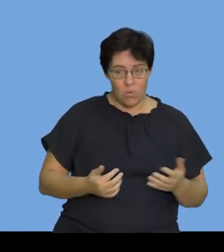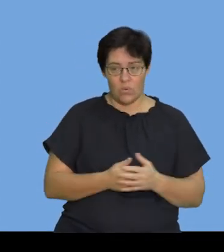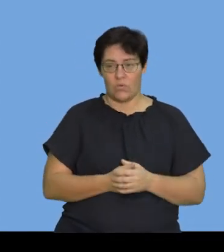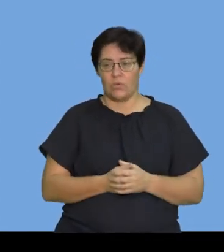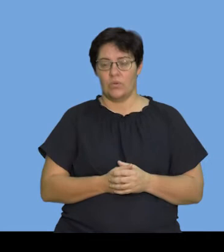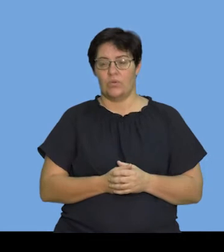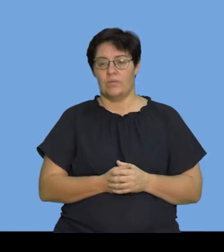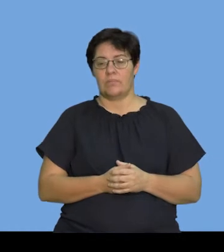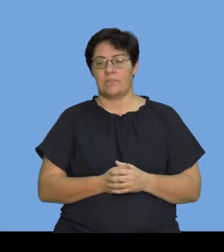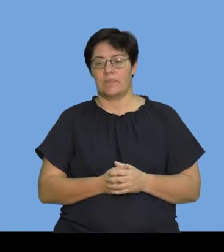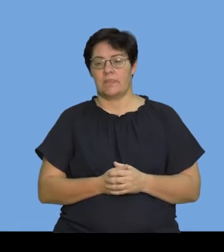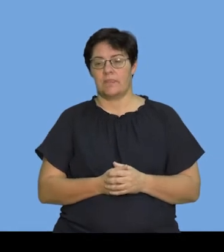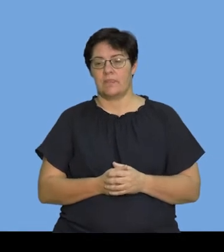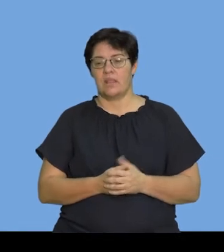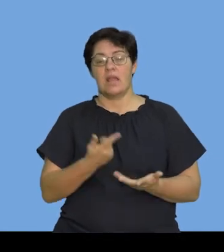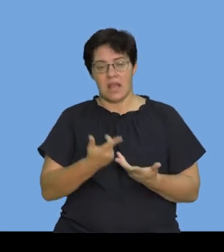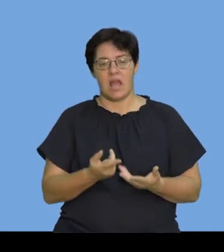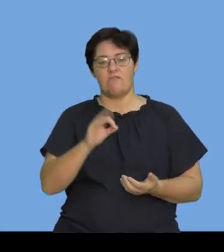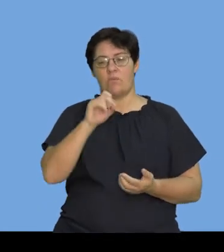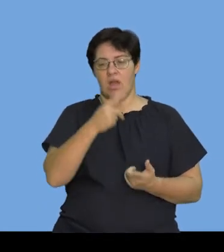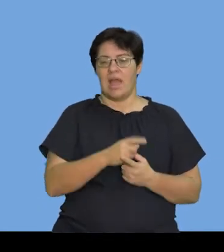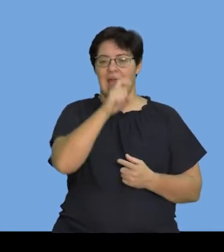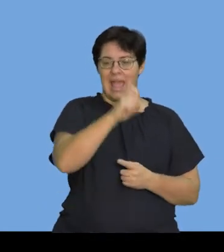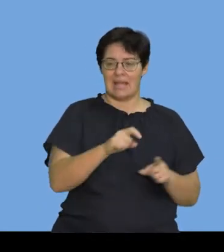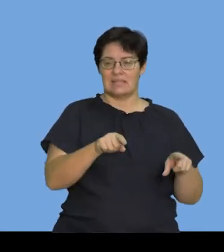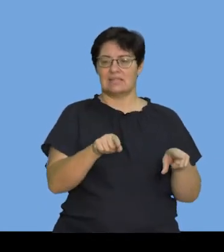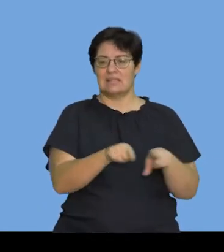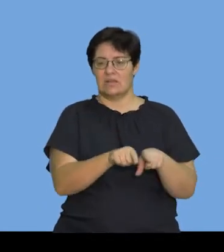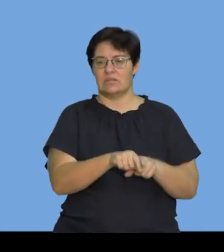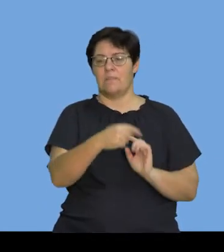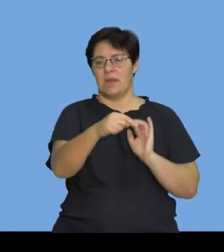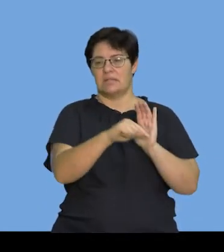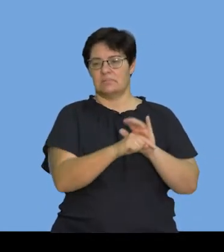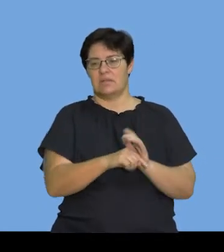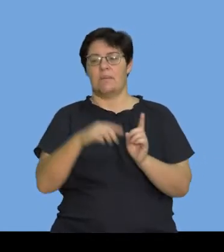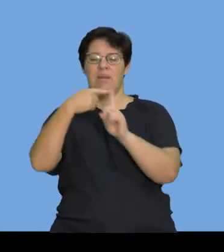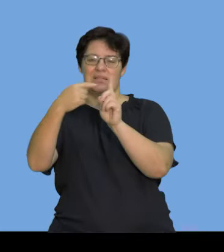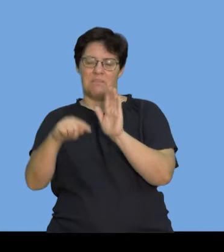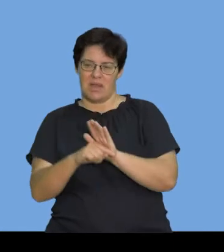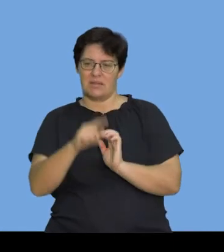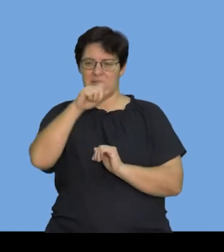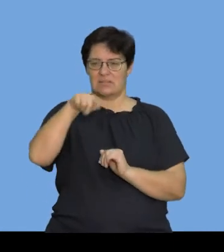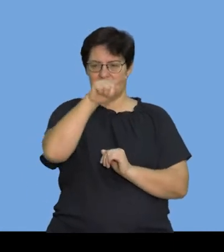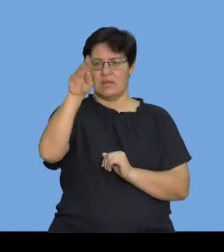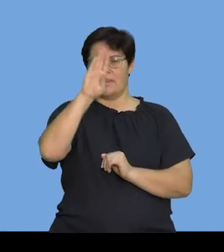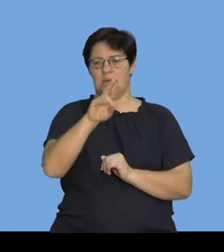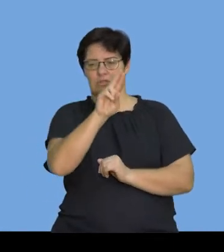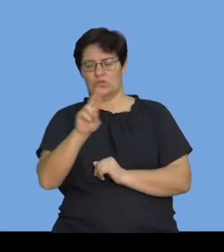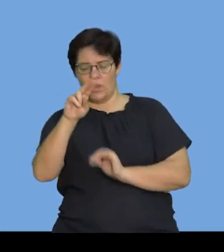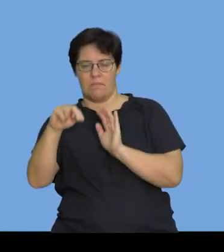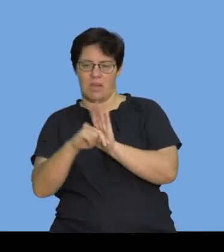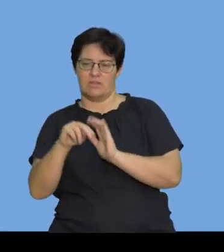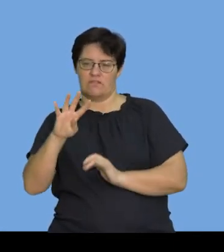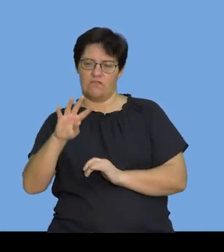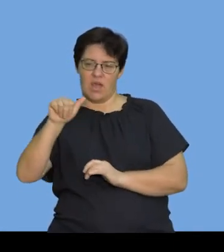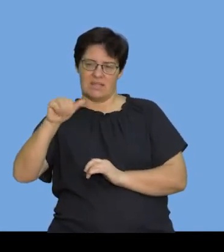rather. The formula x is equals to minus b plus or minus square root of b squared minus